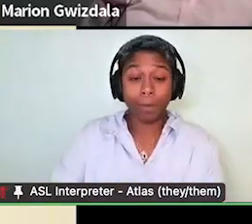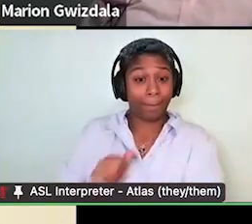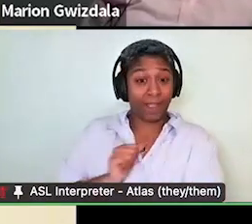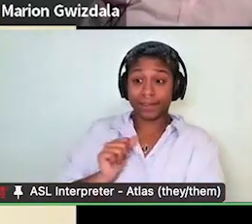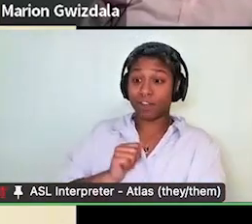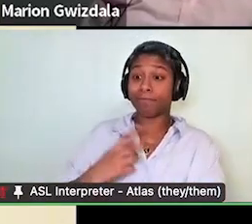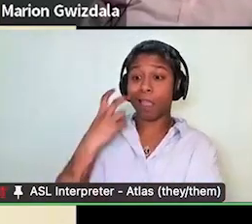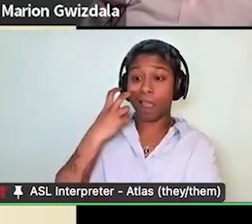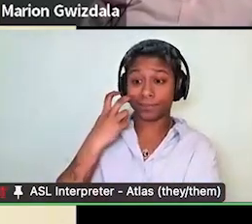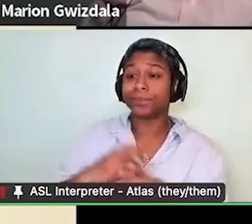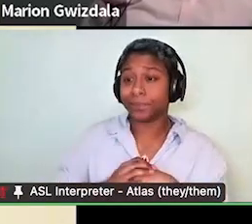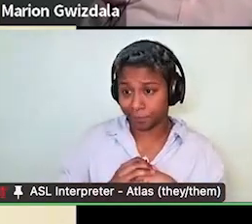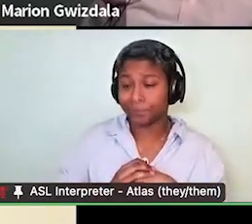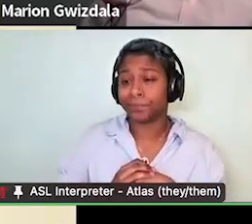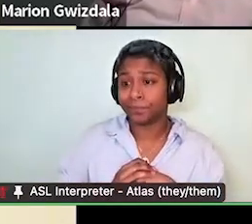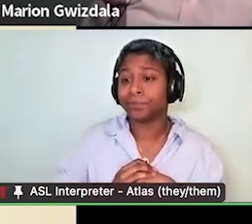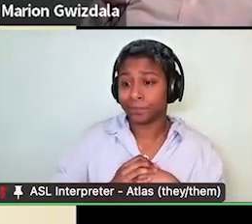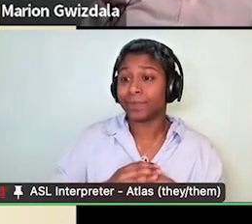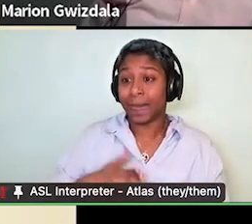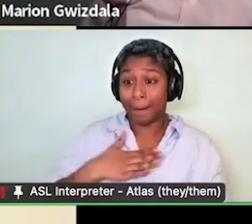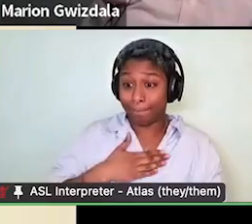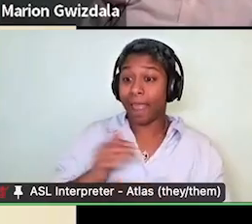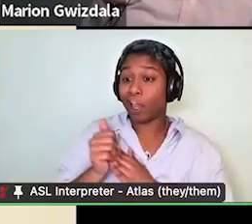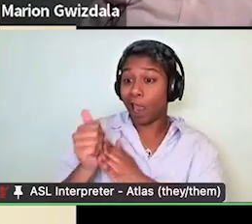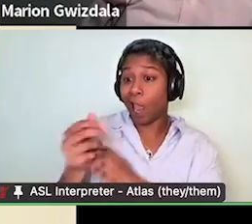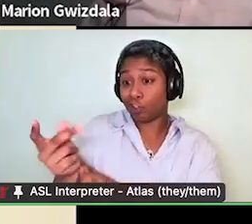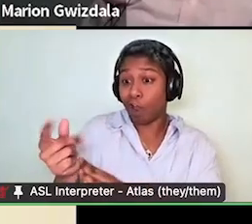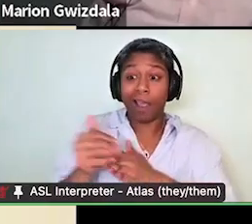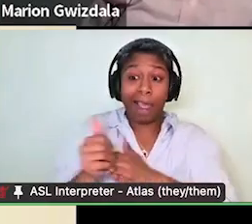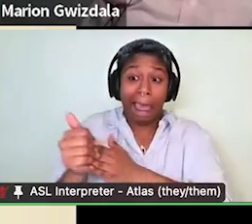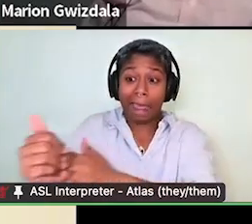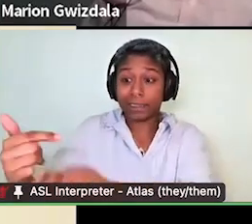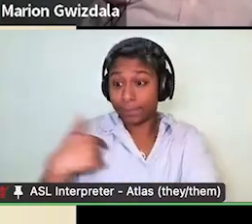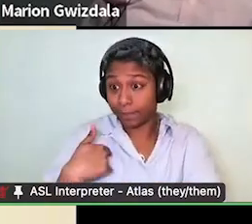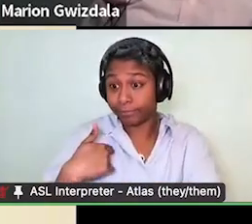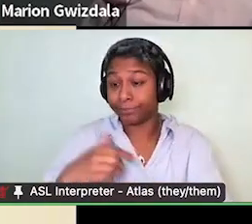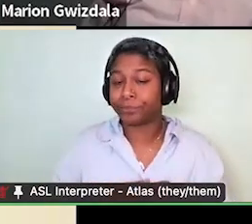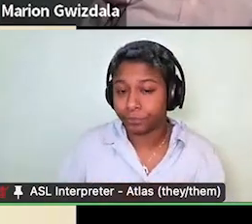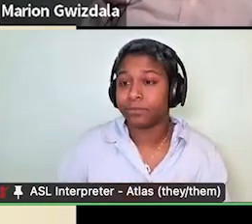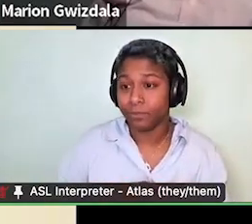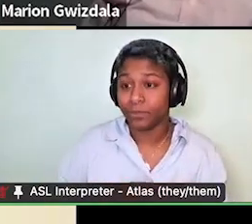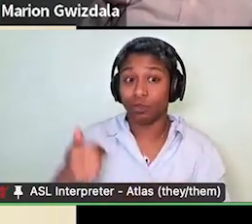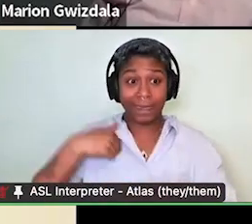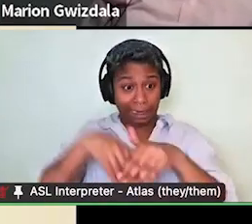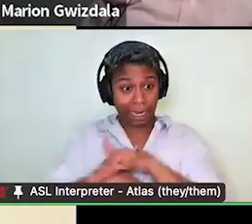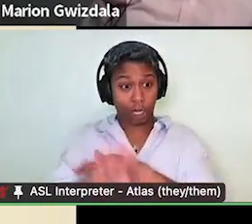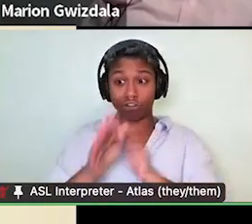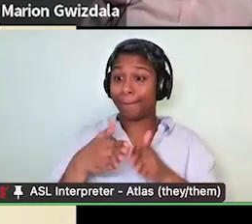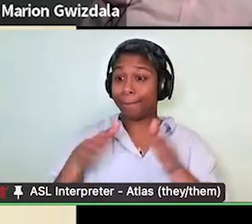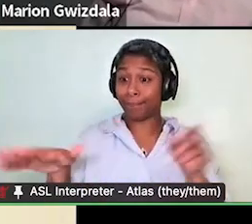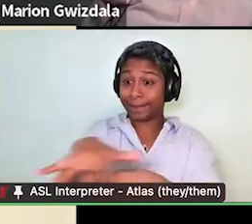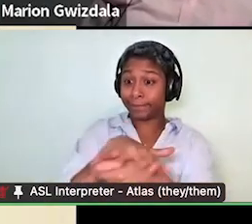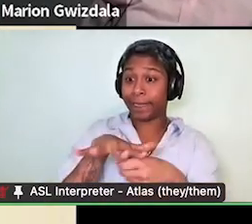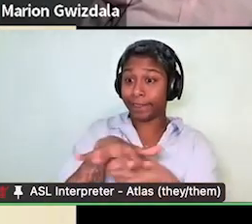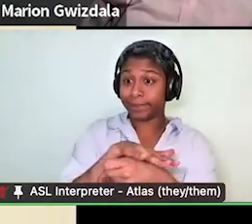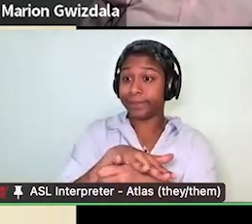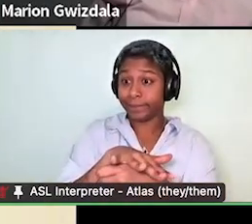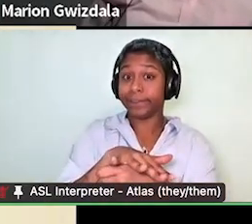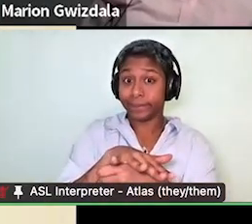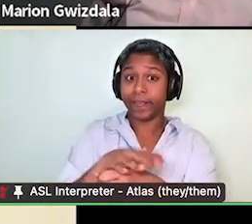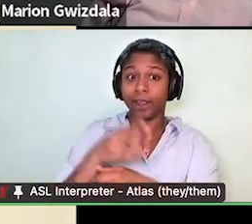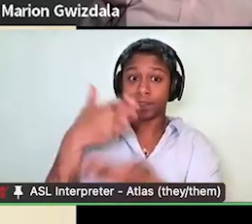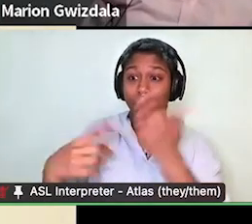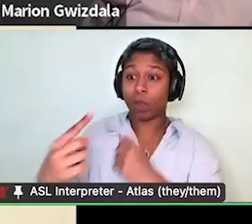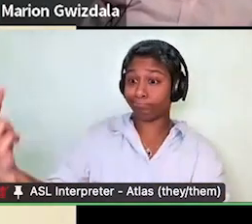guide dog guides me. So when I go into a public place and I'm observed as I enter into